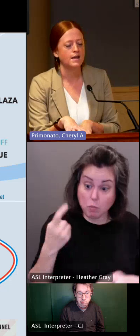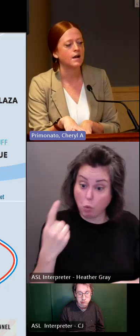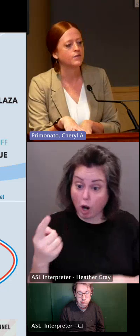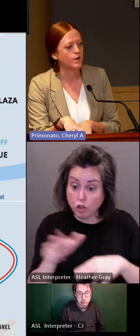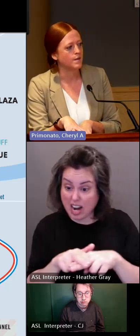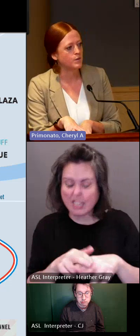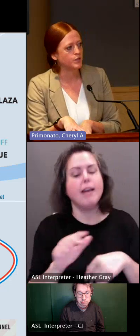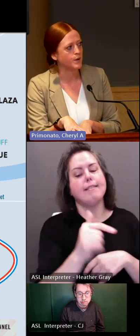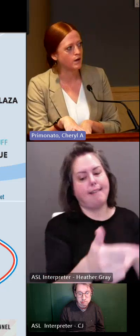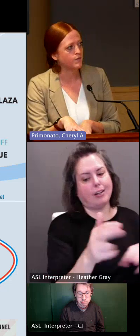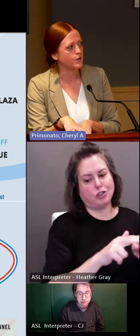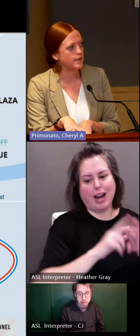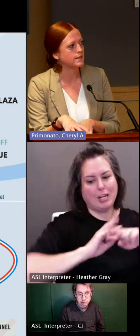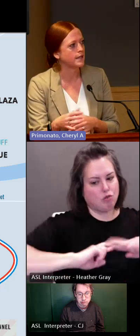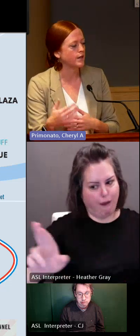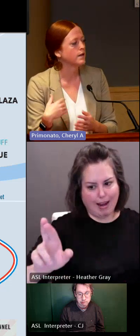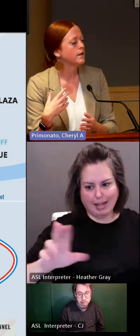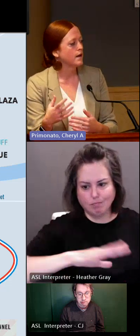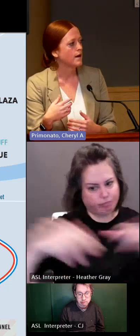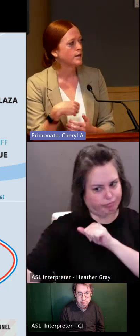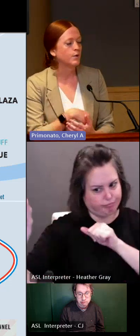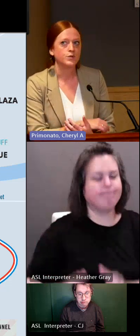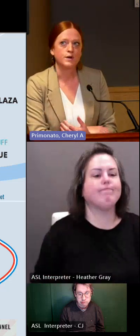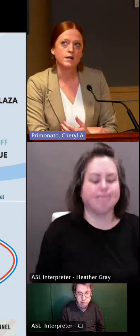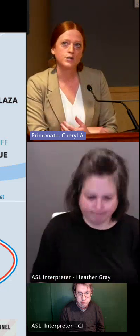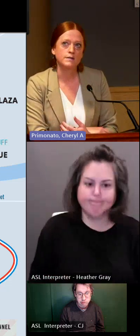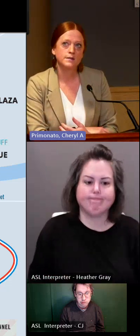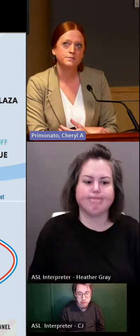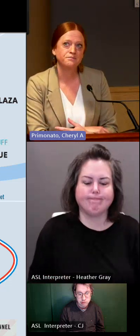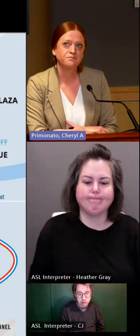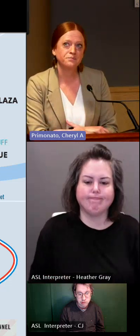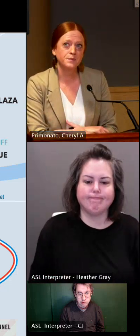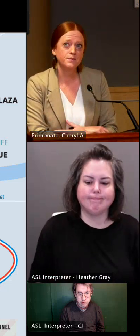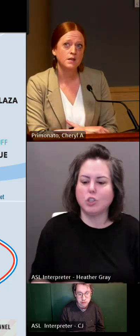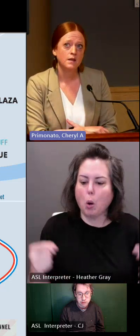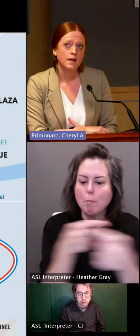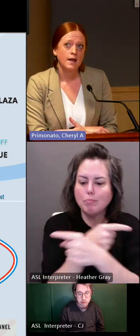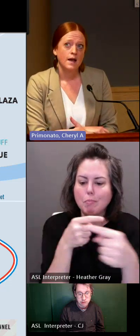is ready for them and will depart many minutes later in both directions.